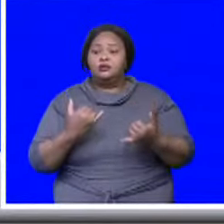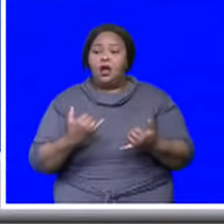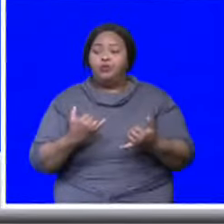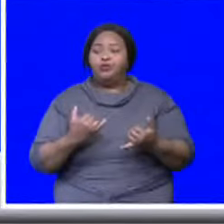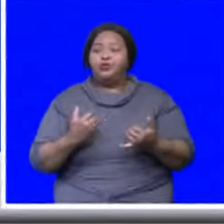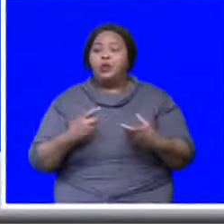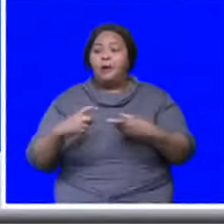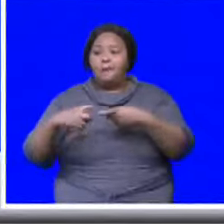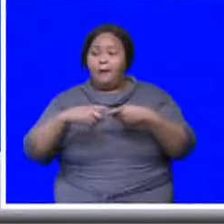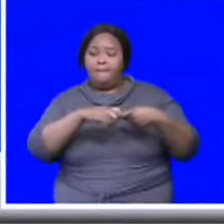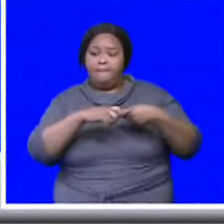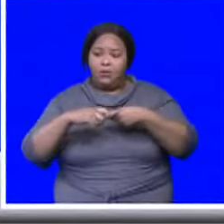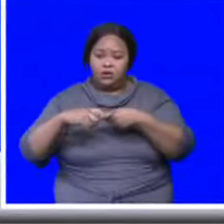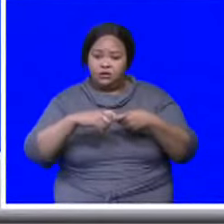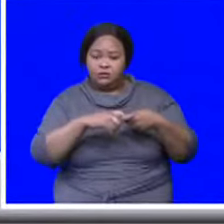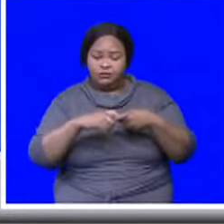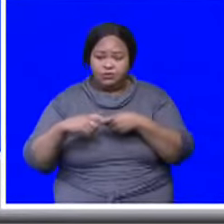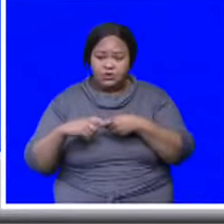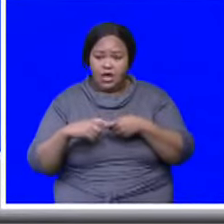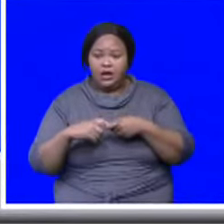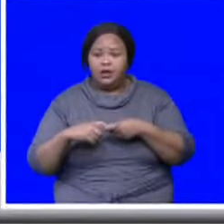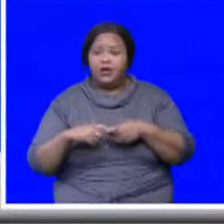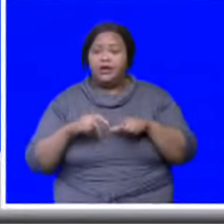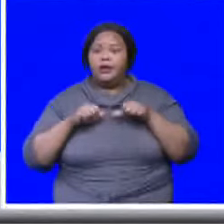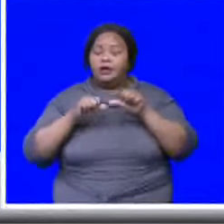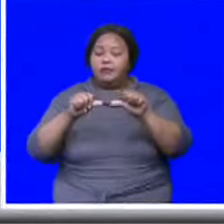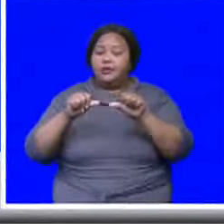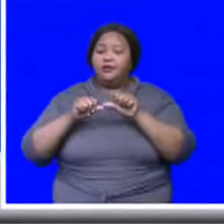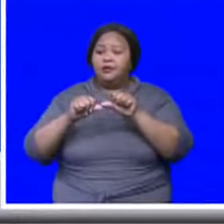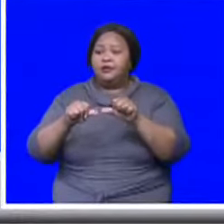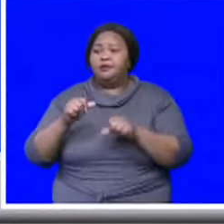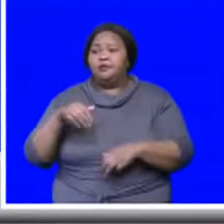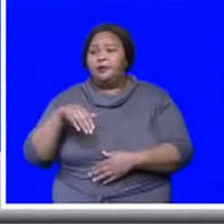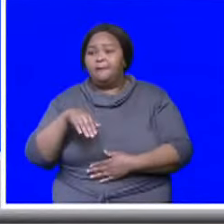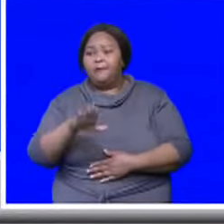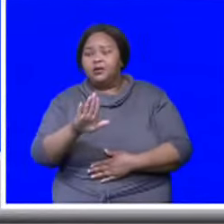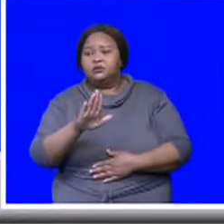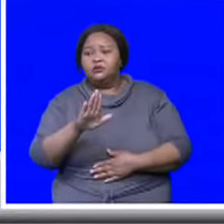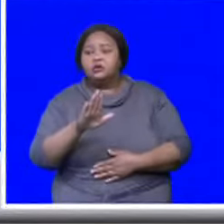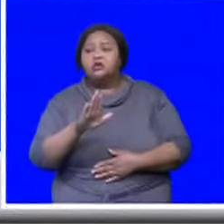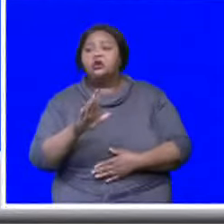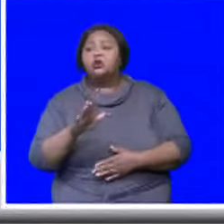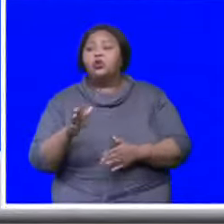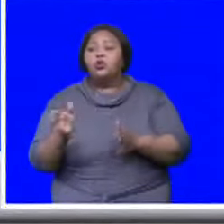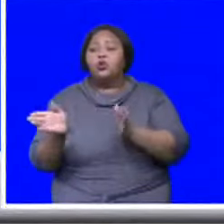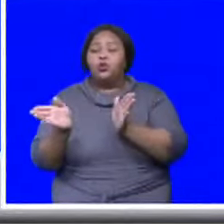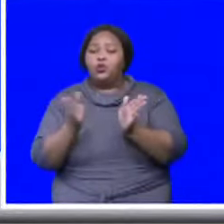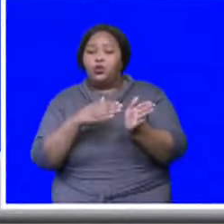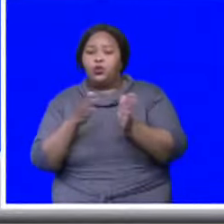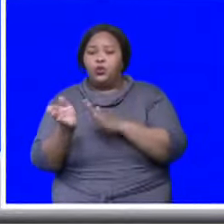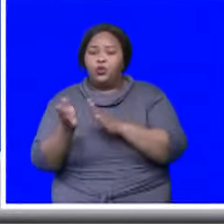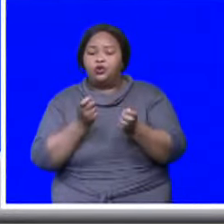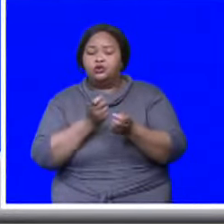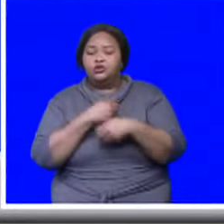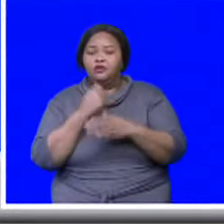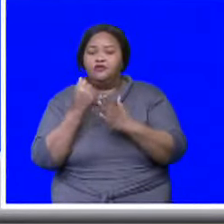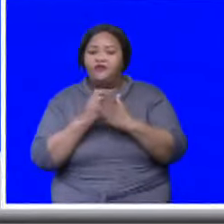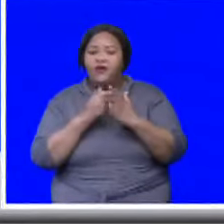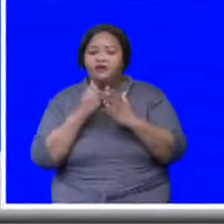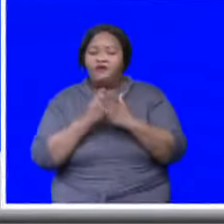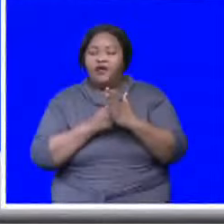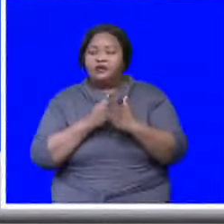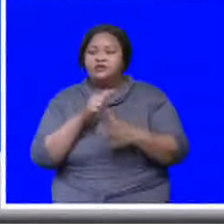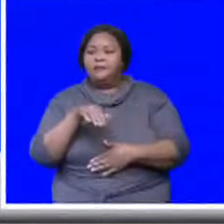the areas of divergence, and we have only a few days left. New texts were also tabled